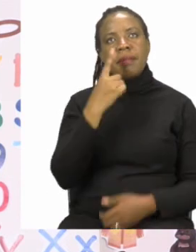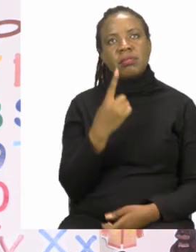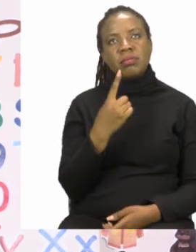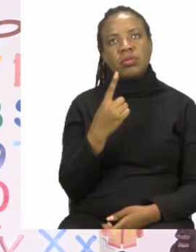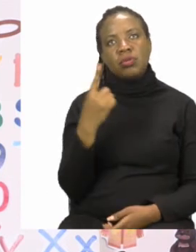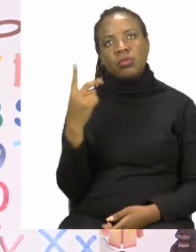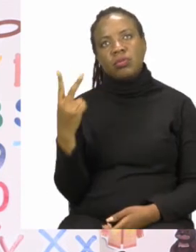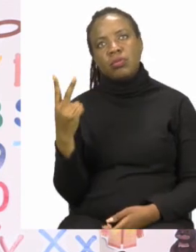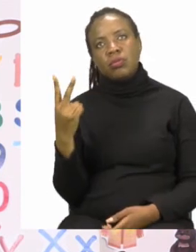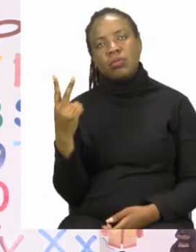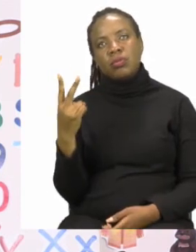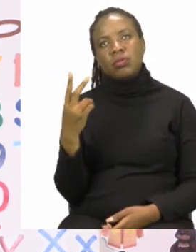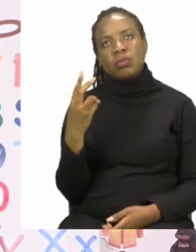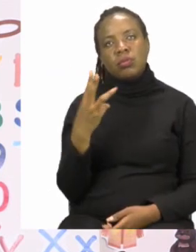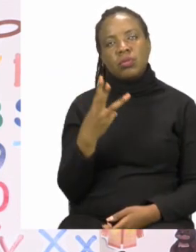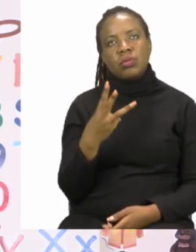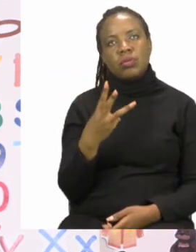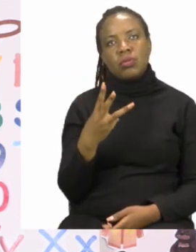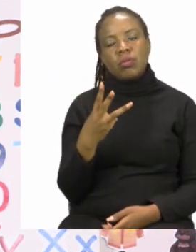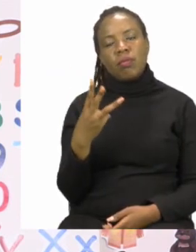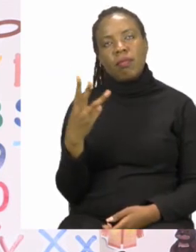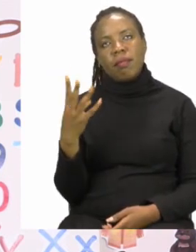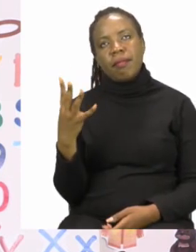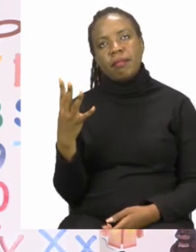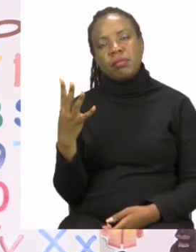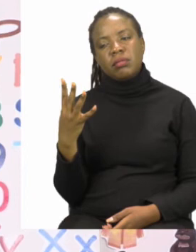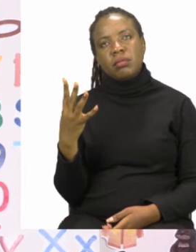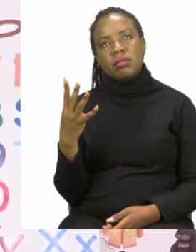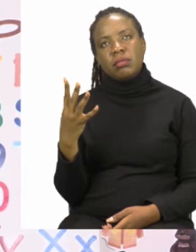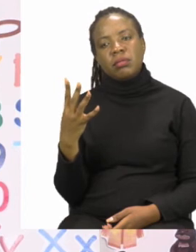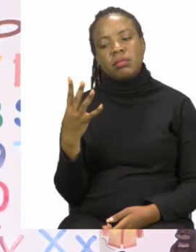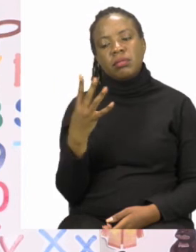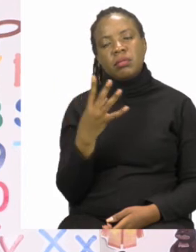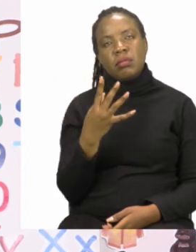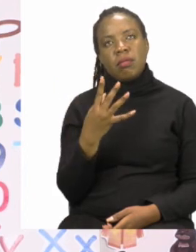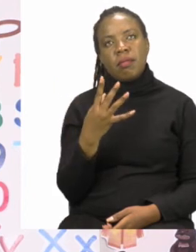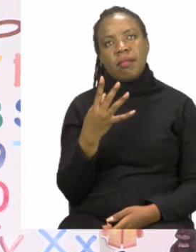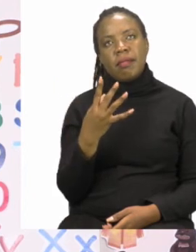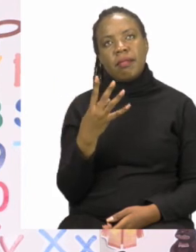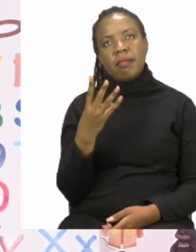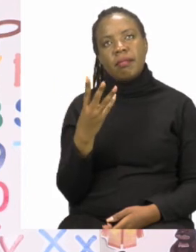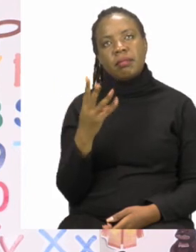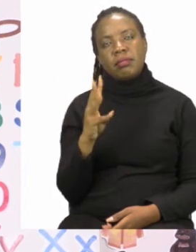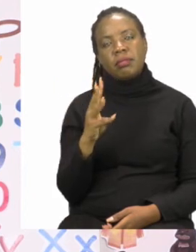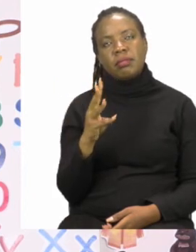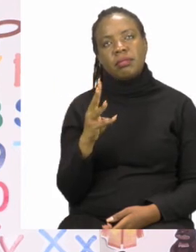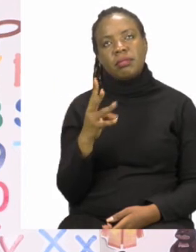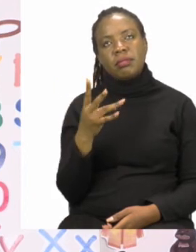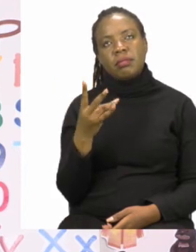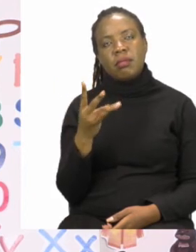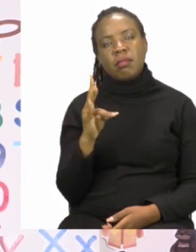1, 2, 3, 4, 5,